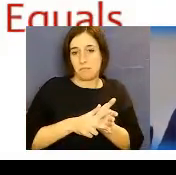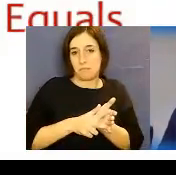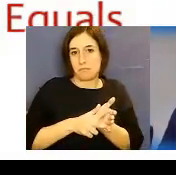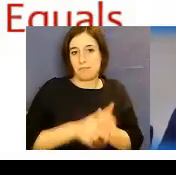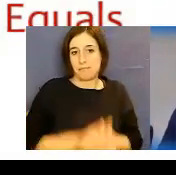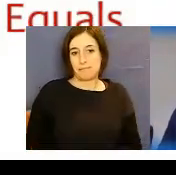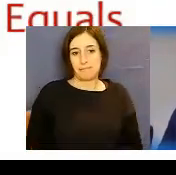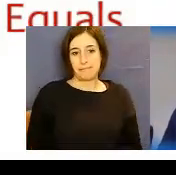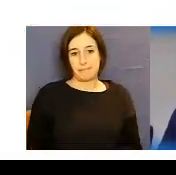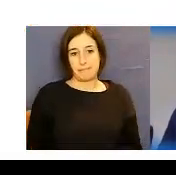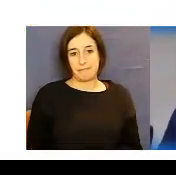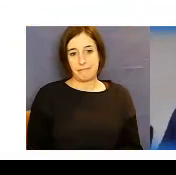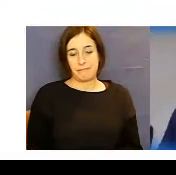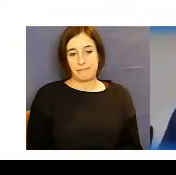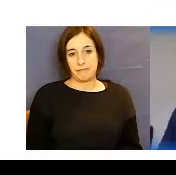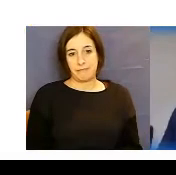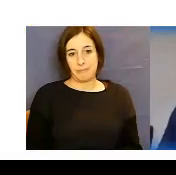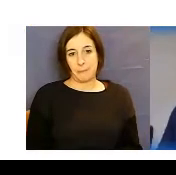slide, please.